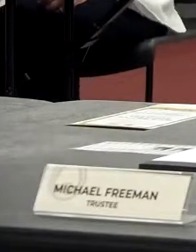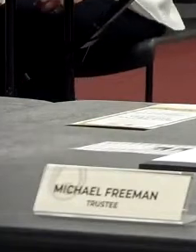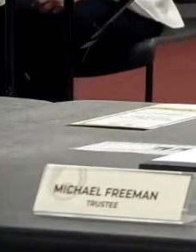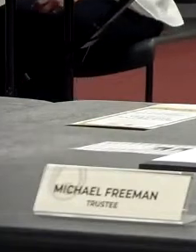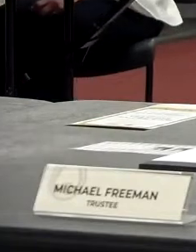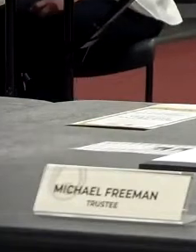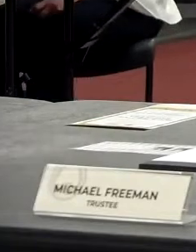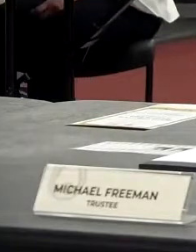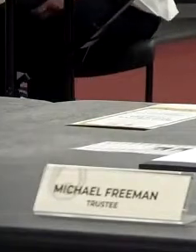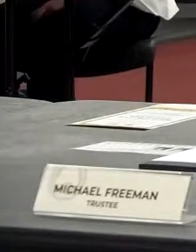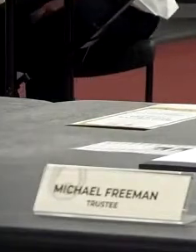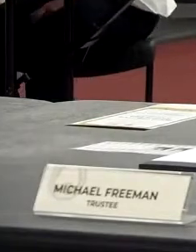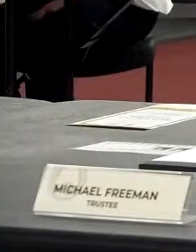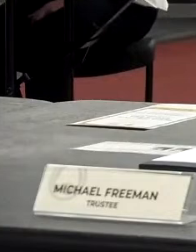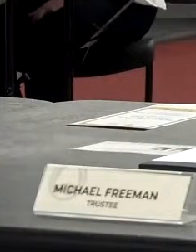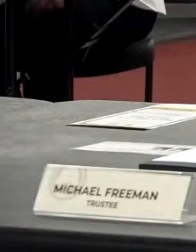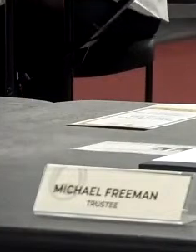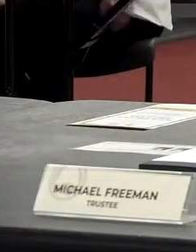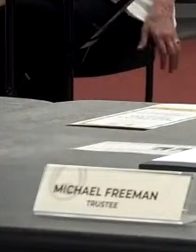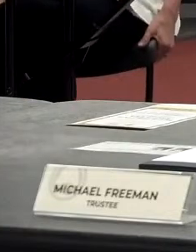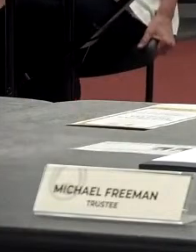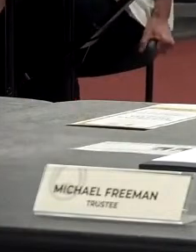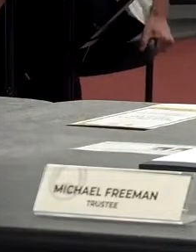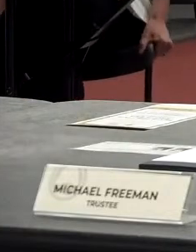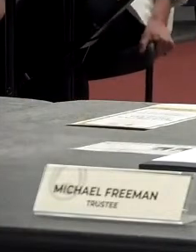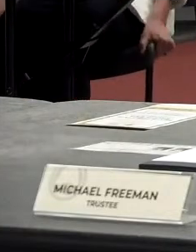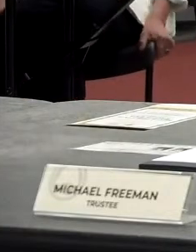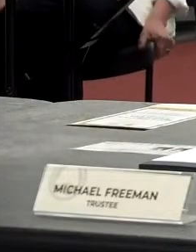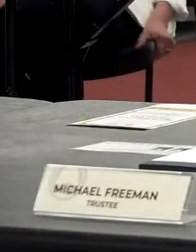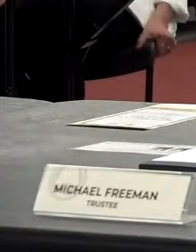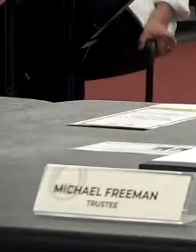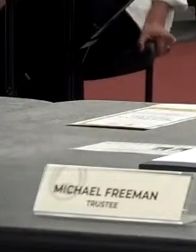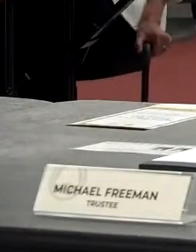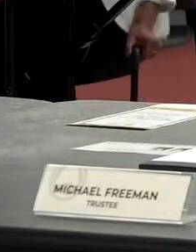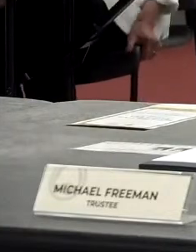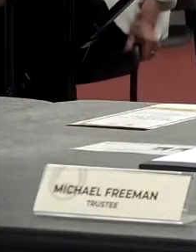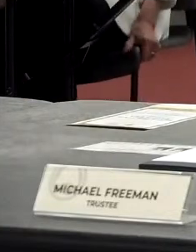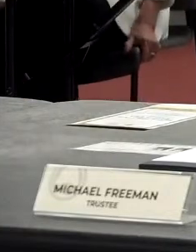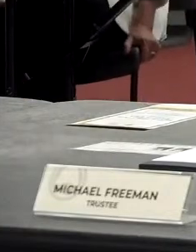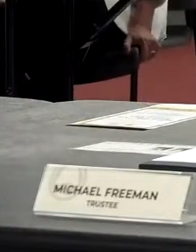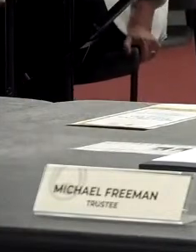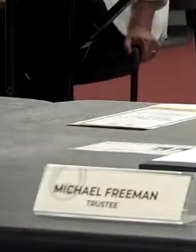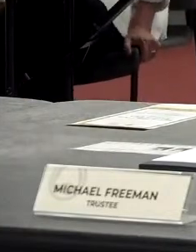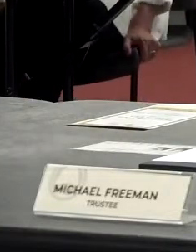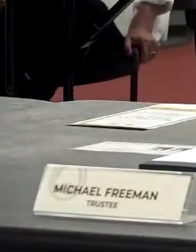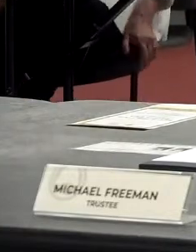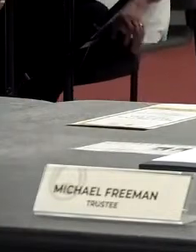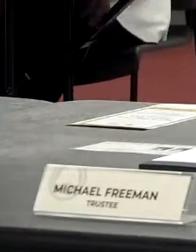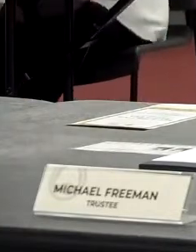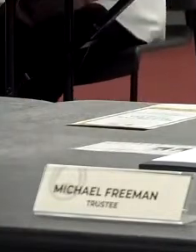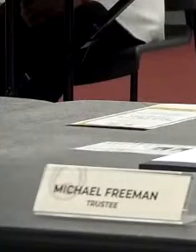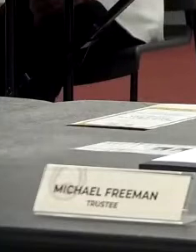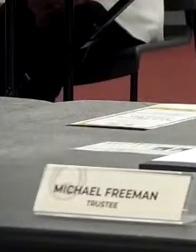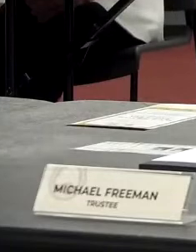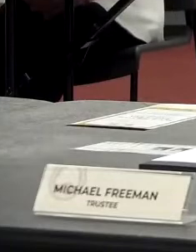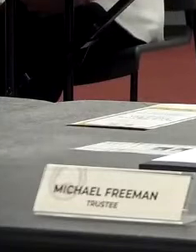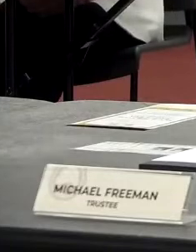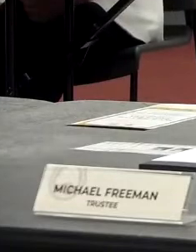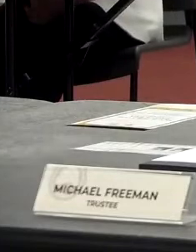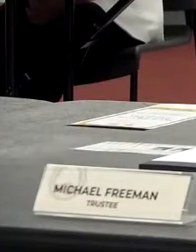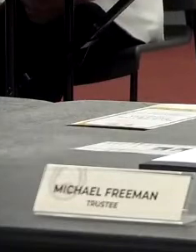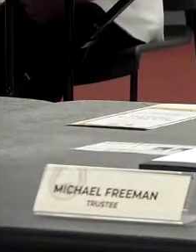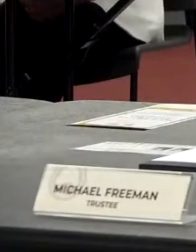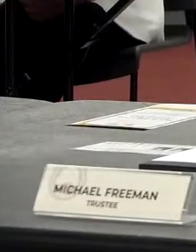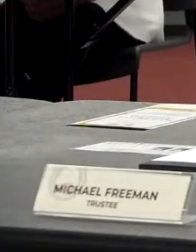real estate. They can kind of connect us, or if it is their specialty, maybe they handle it, but we don't have to have, like, in the